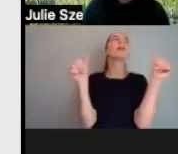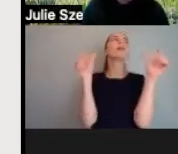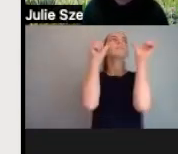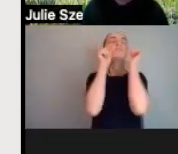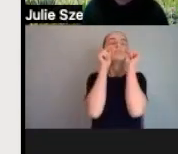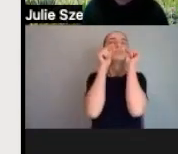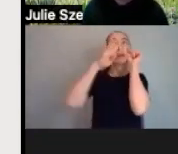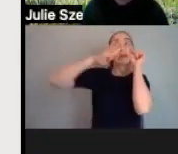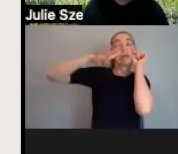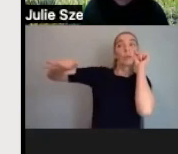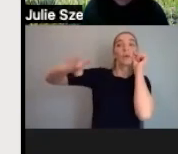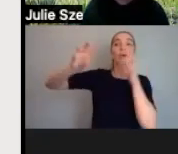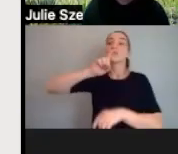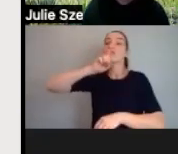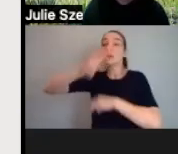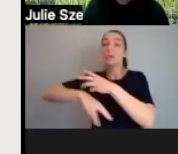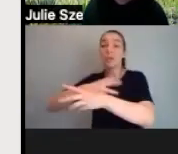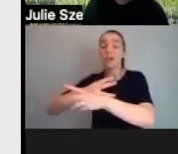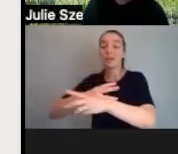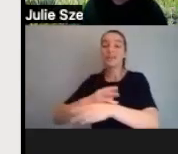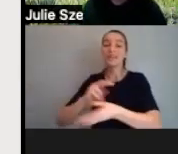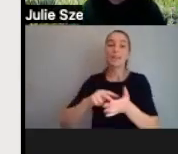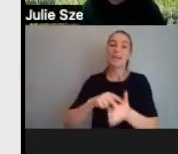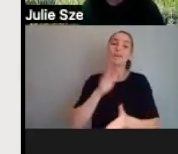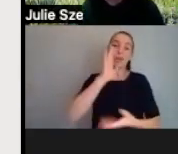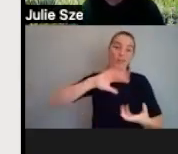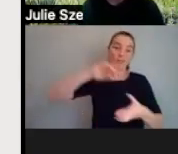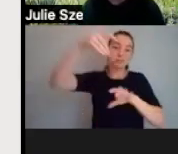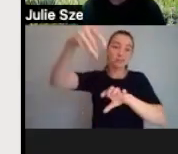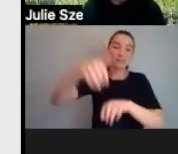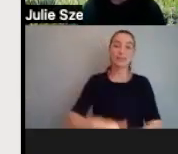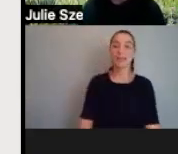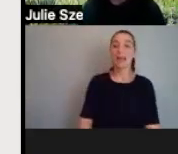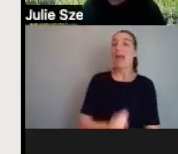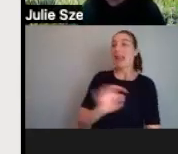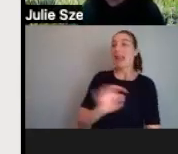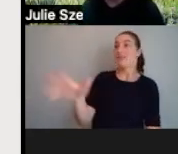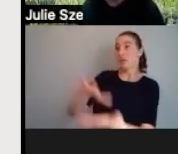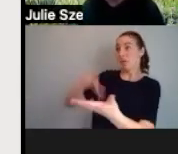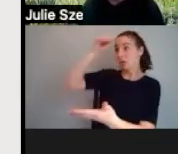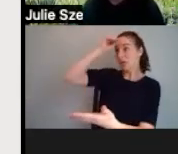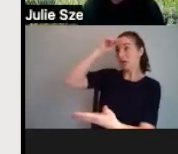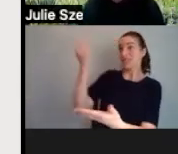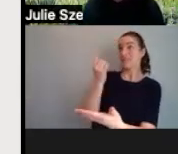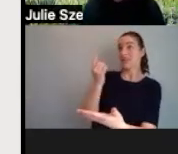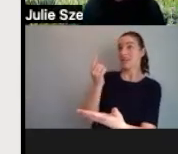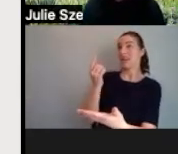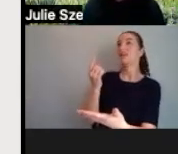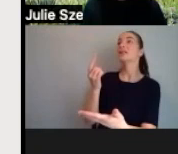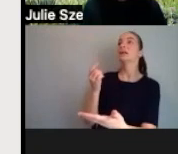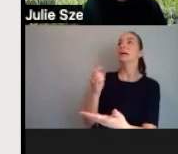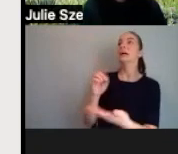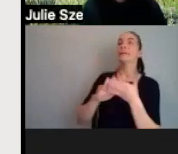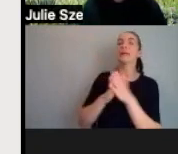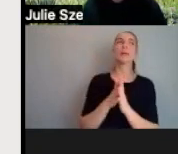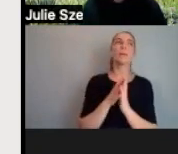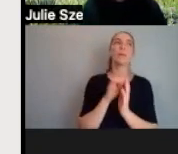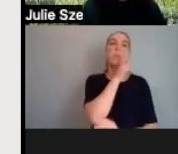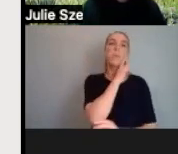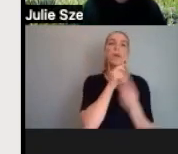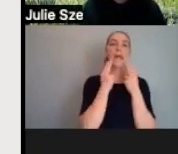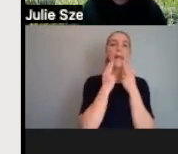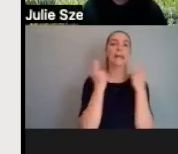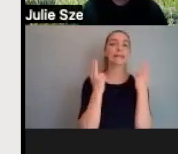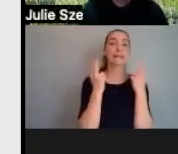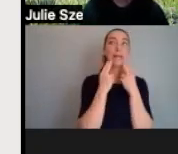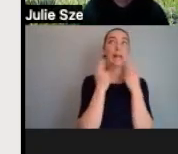anyone who is remaining in a state of innocence long after that innocence is dead turns himself into a monster. Now, and